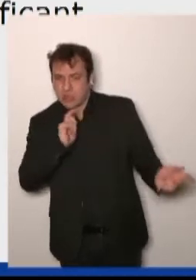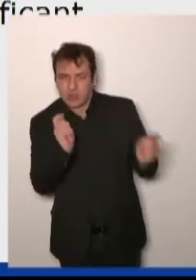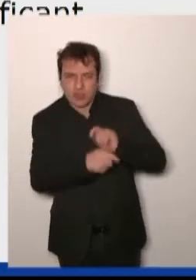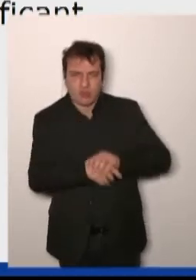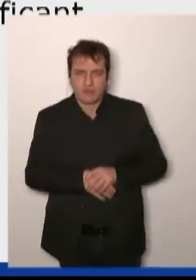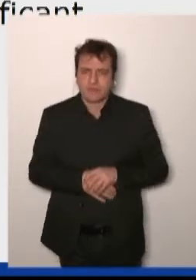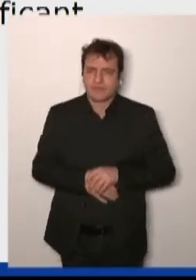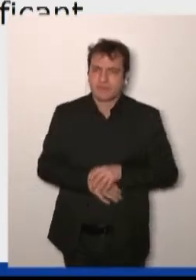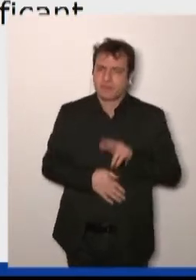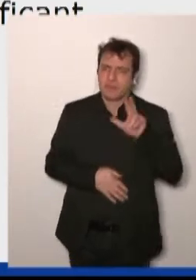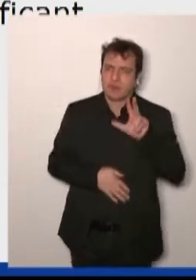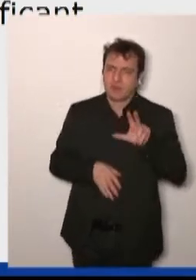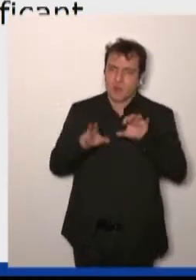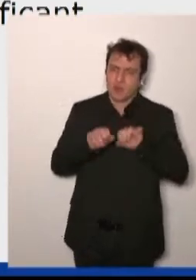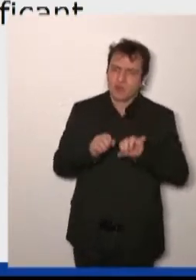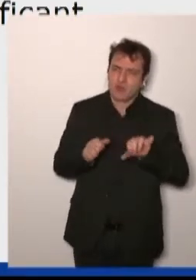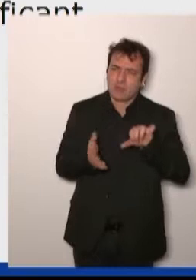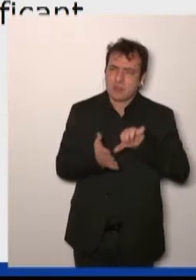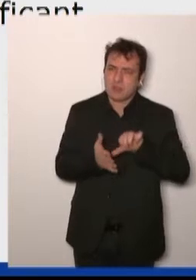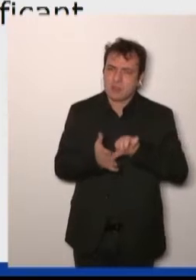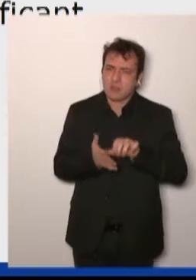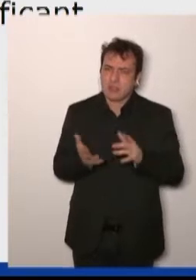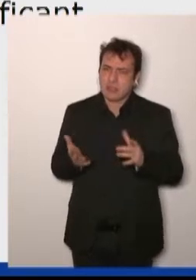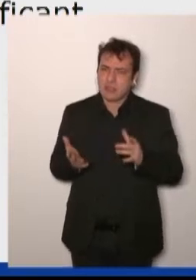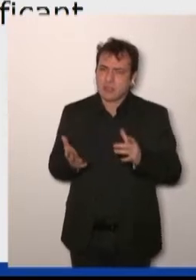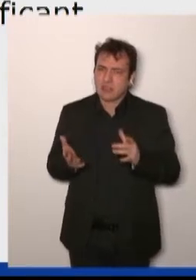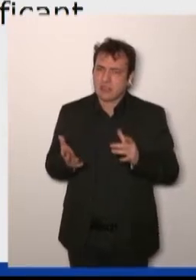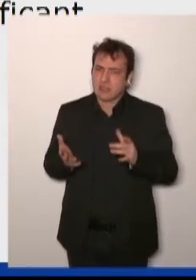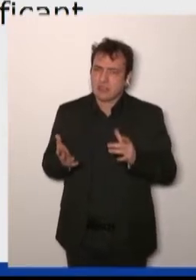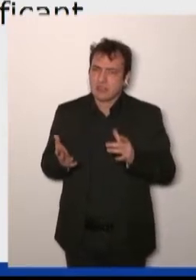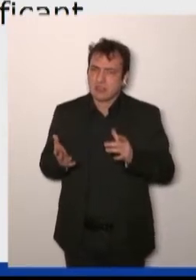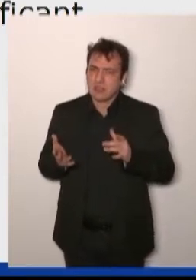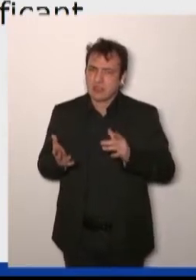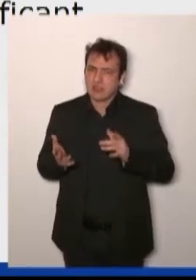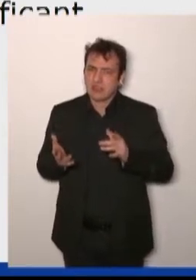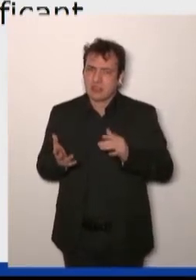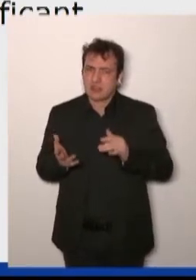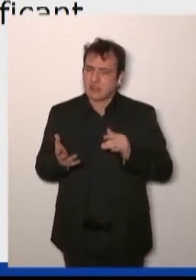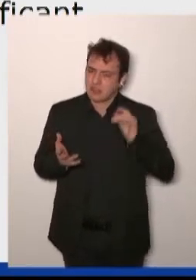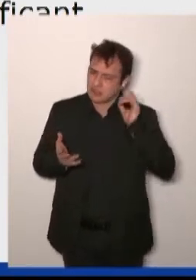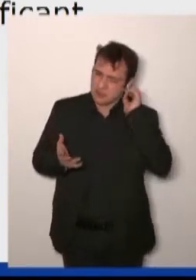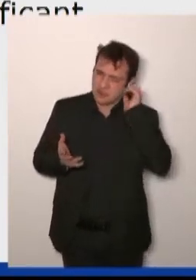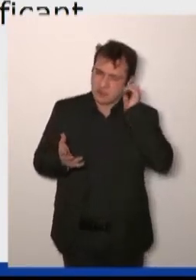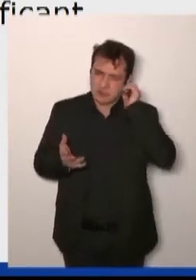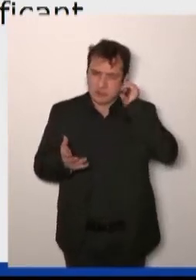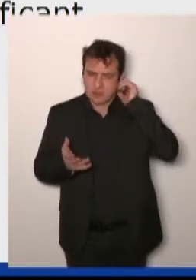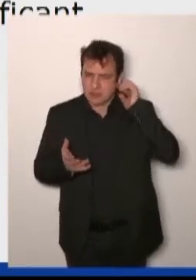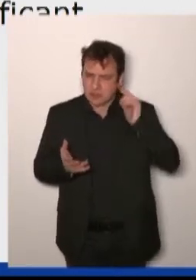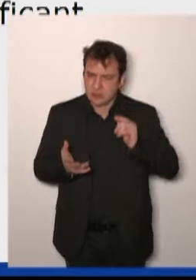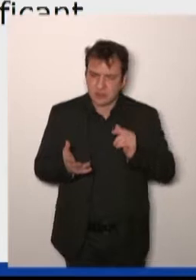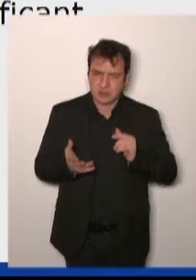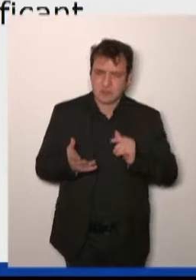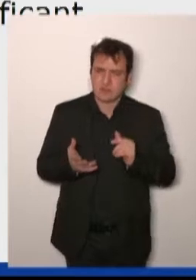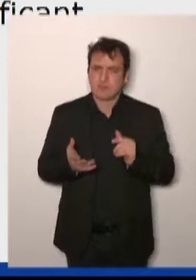oncology. Since 2007 until end of last year, there are 16 products authorized, of which 10 are based on pediatric